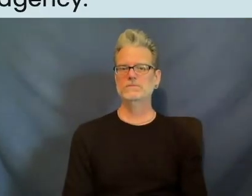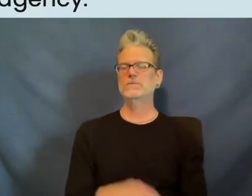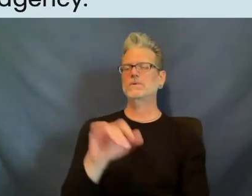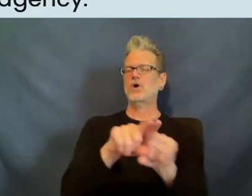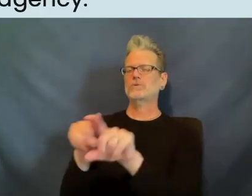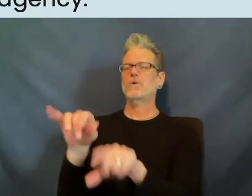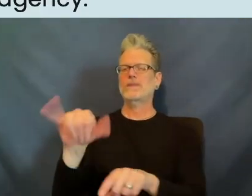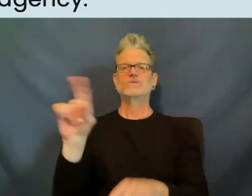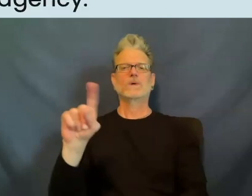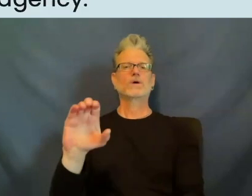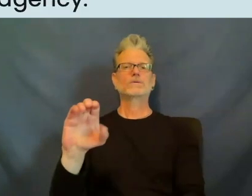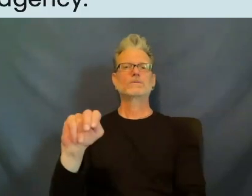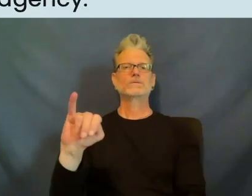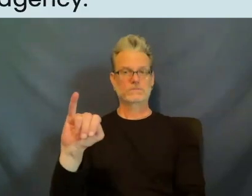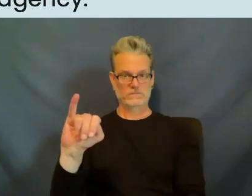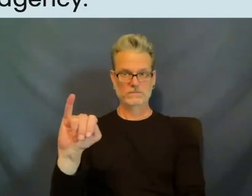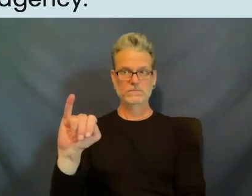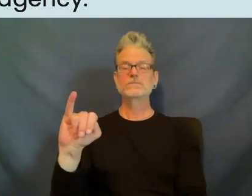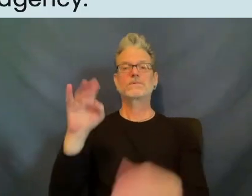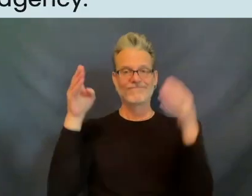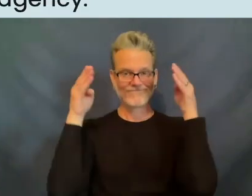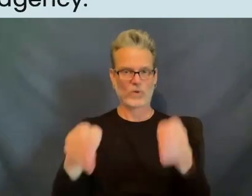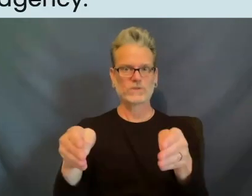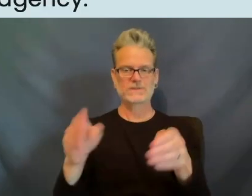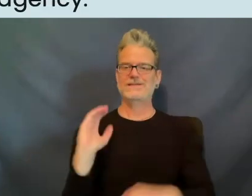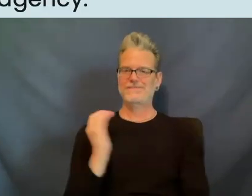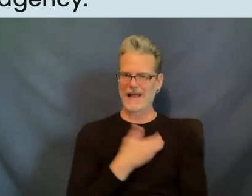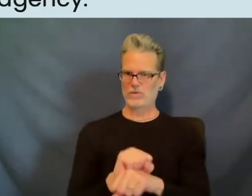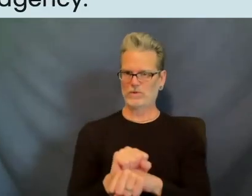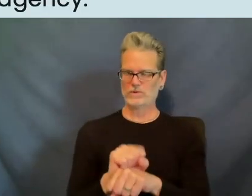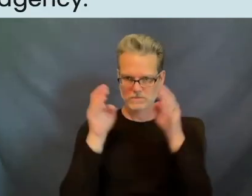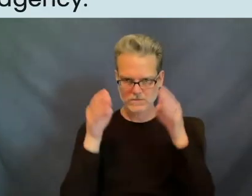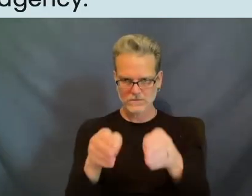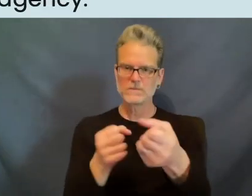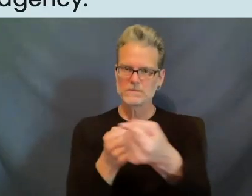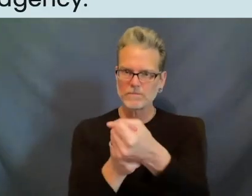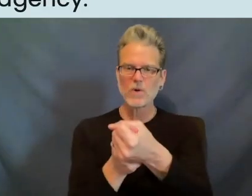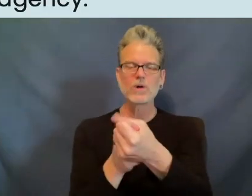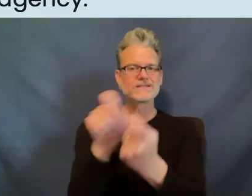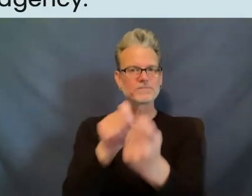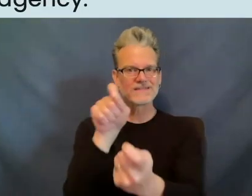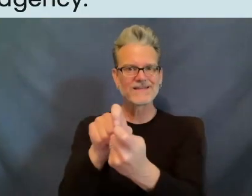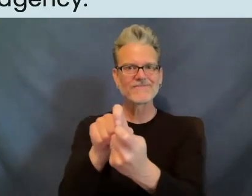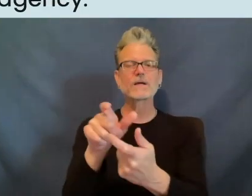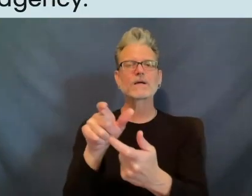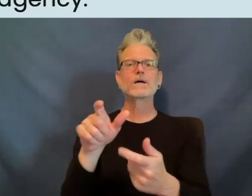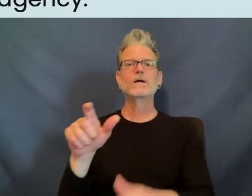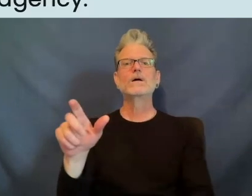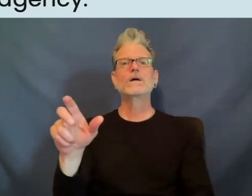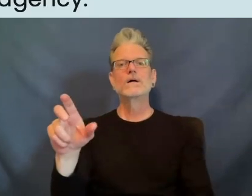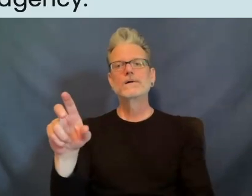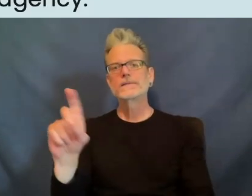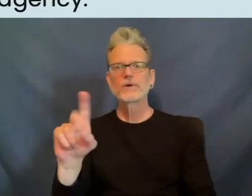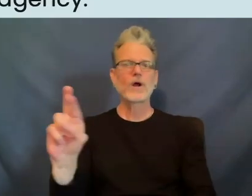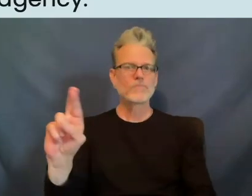Community Navigators Initiative is focusing our work to support specific bipartisan infrastructure law and Inflation Reduction